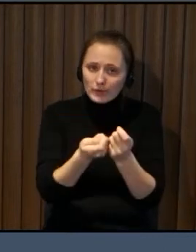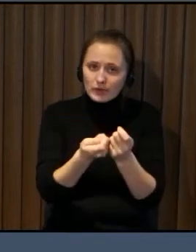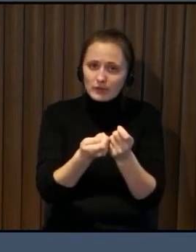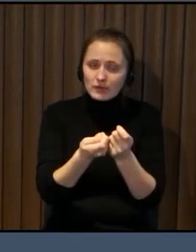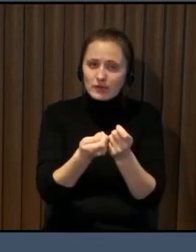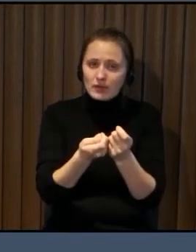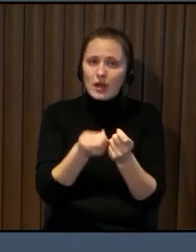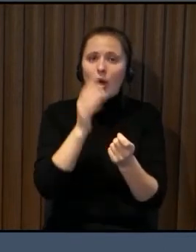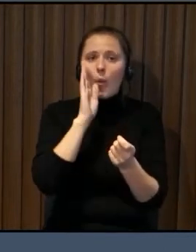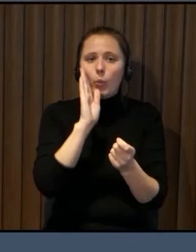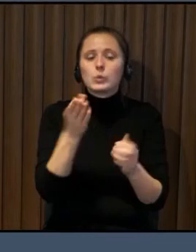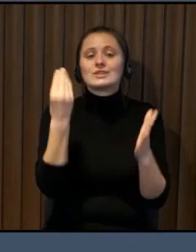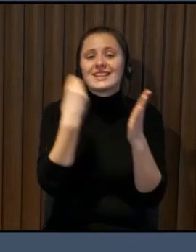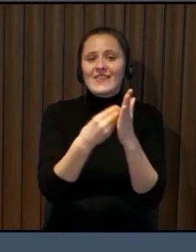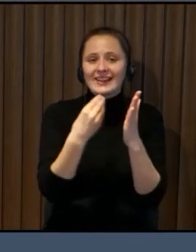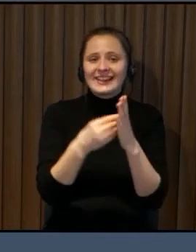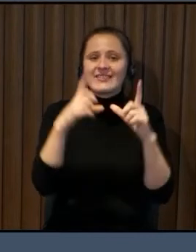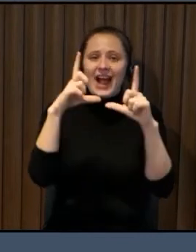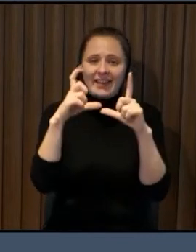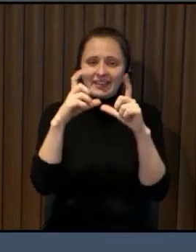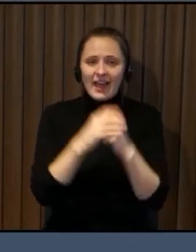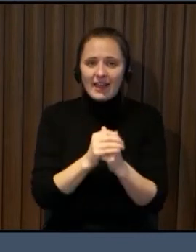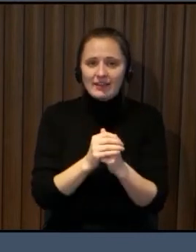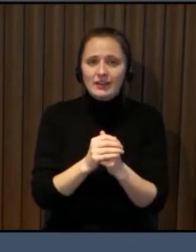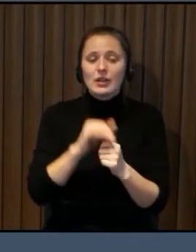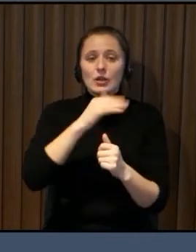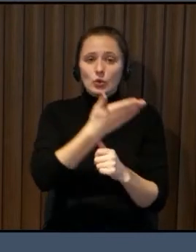just this is a descriptive image or something.